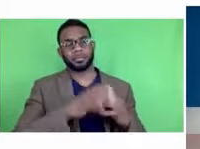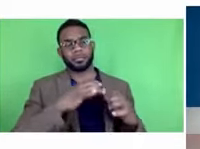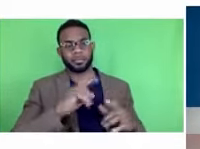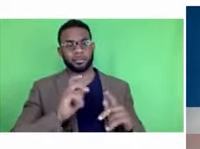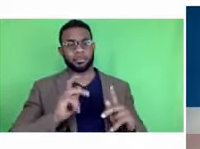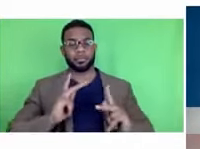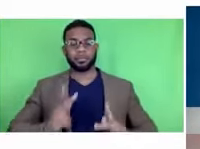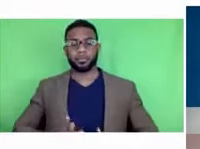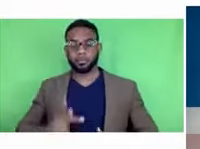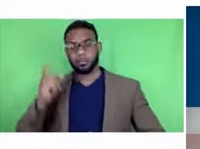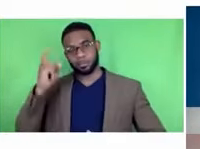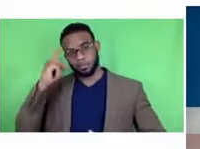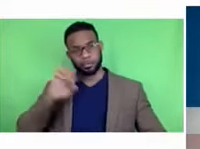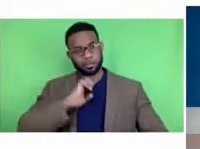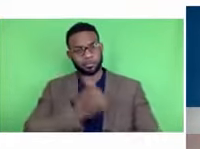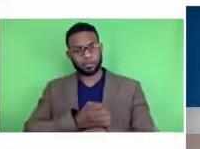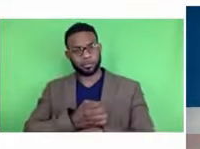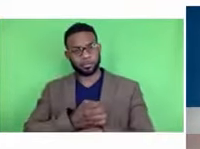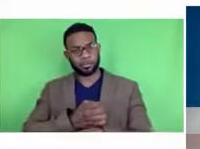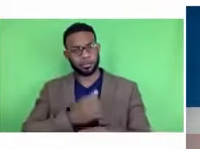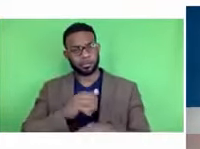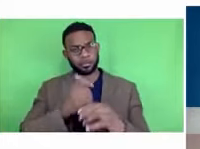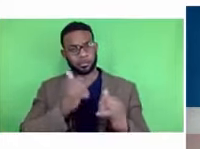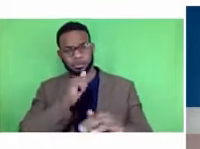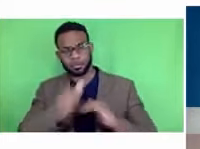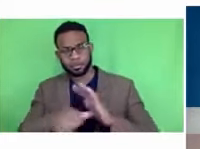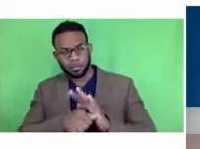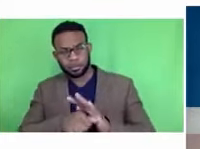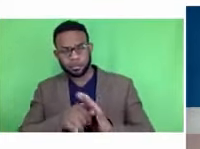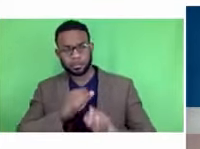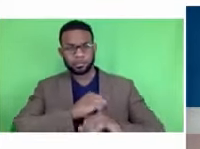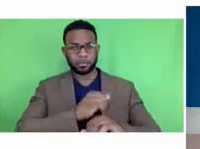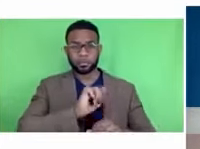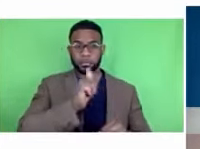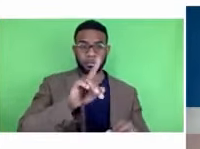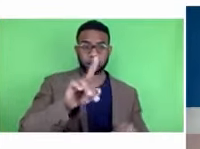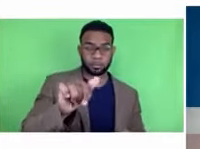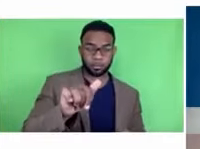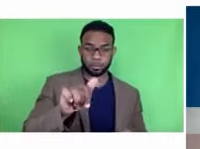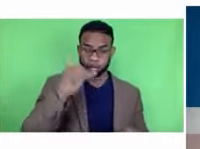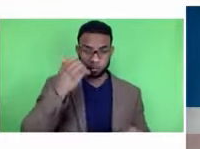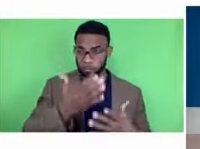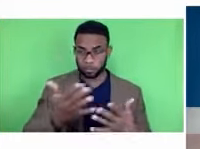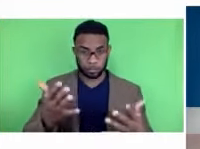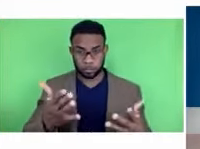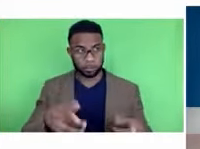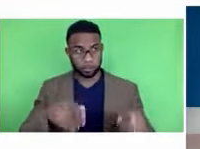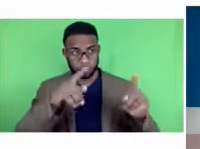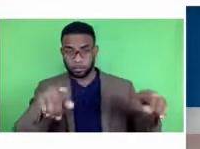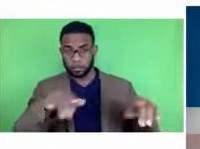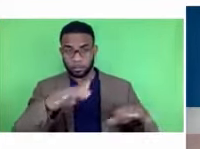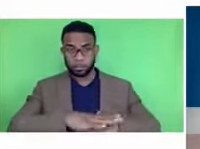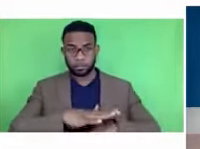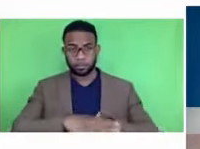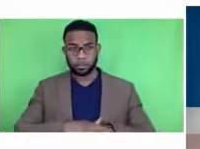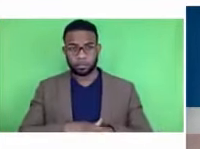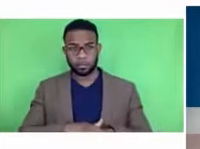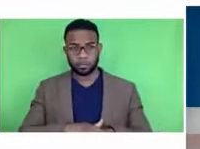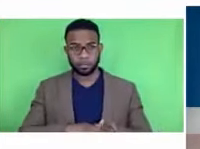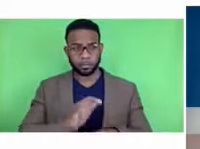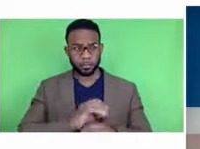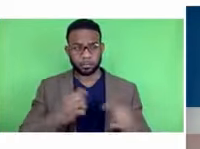and mental energy in trying to hide or protect their disability. So if everything is out there on the table, you know, they have no